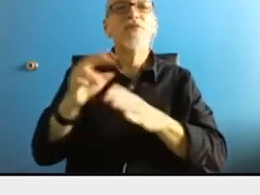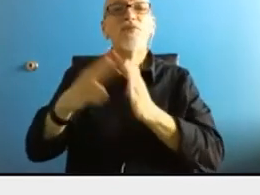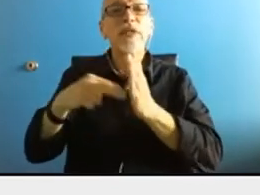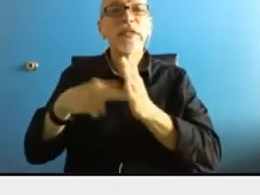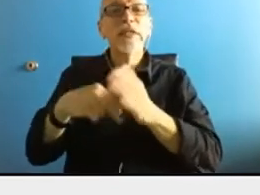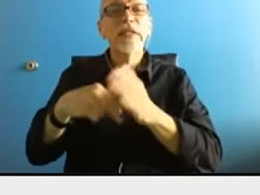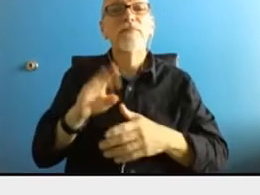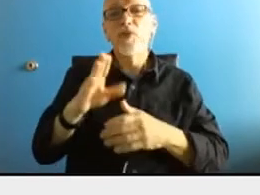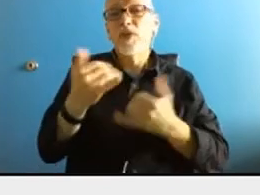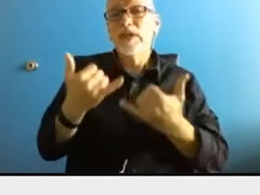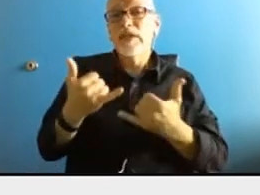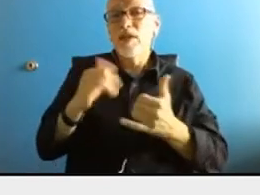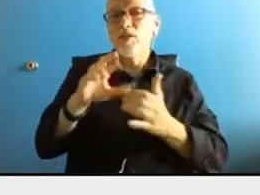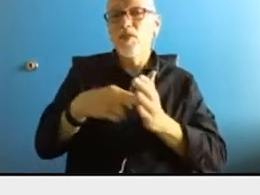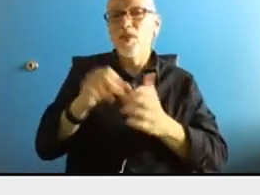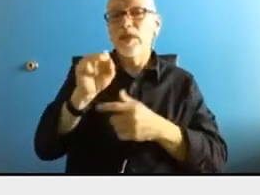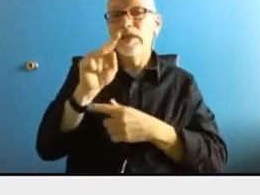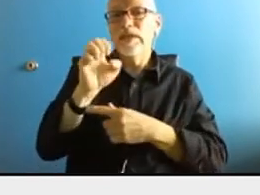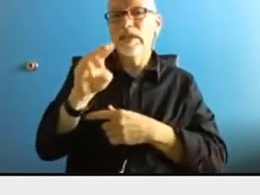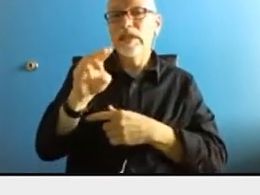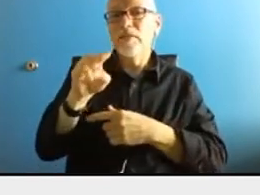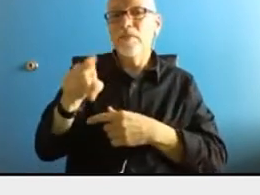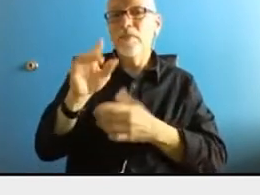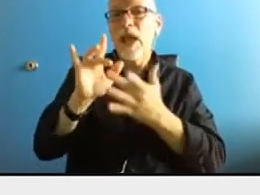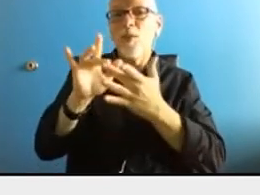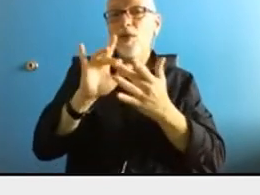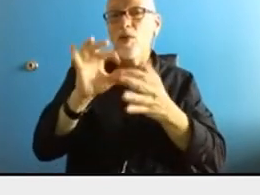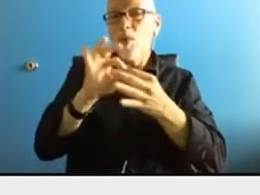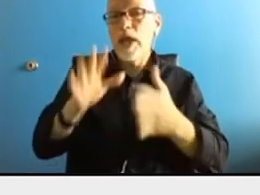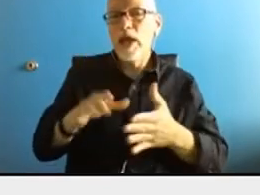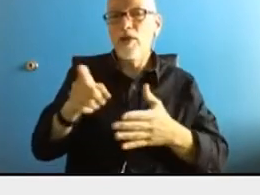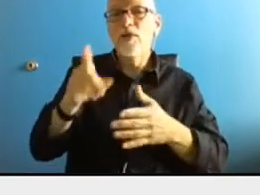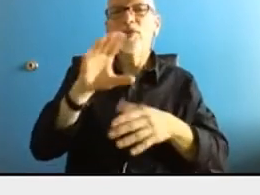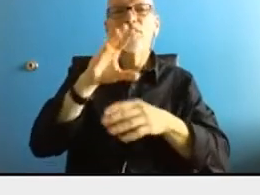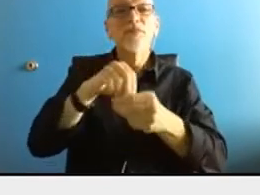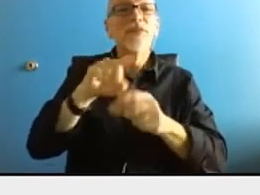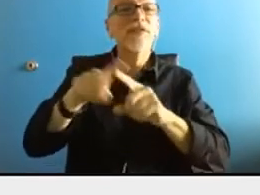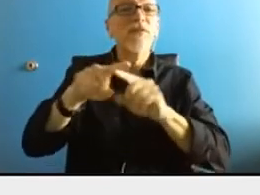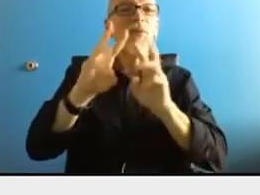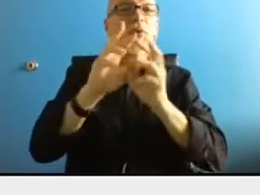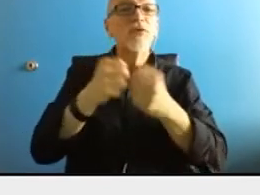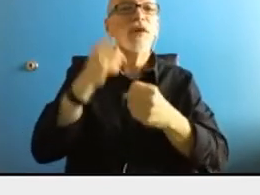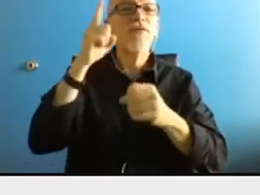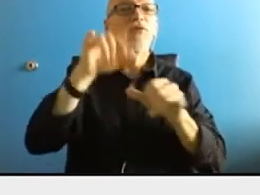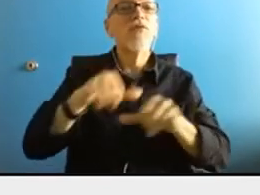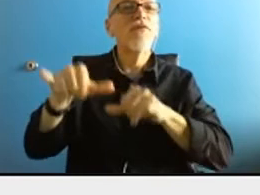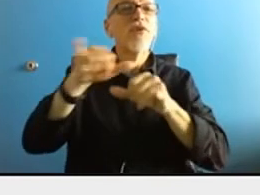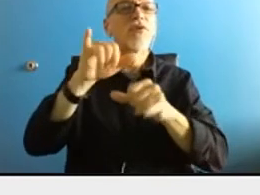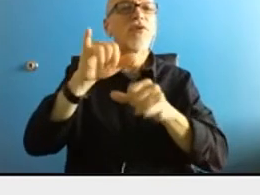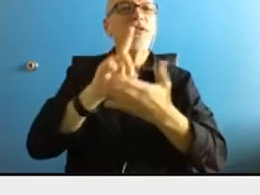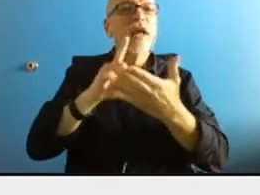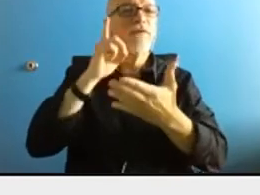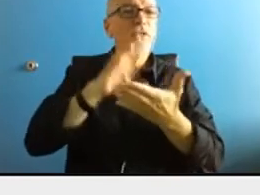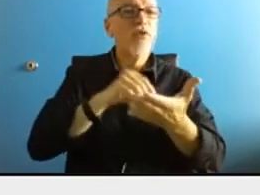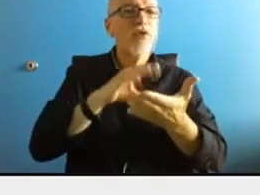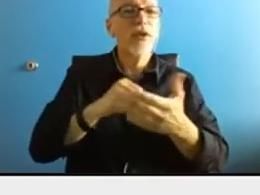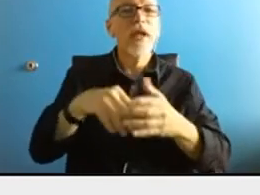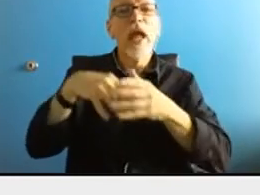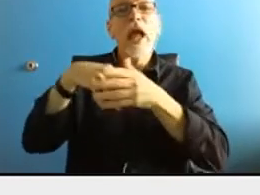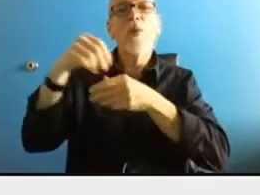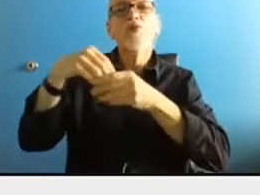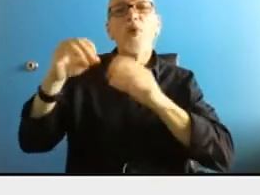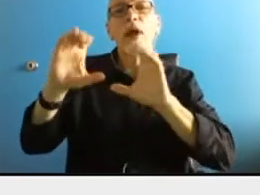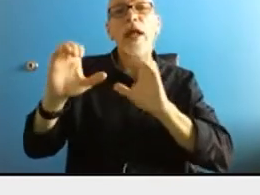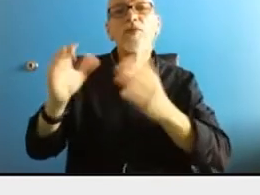as STEM Outreach Coordinator, she's been involved in workshops and trainings involving universal design for learning, the outdoor classroom, and